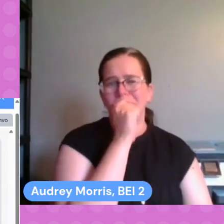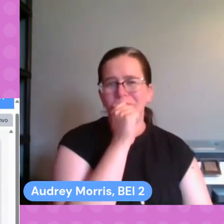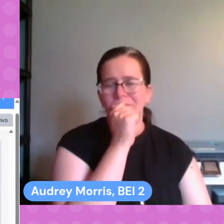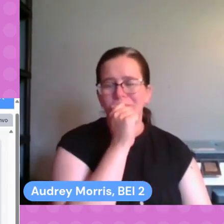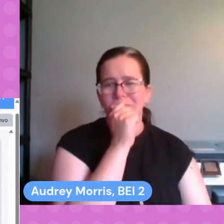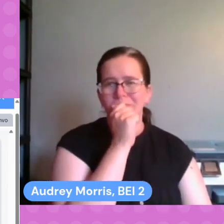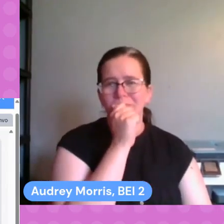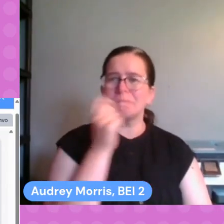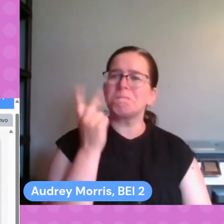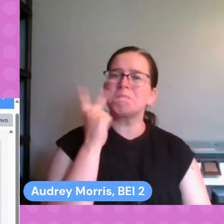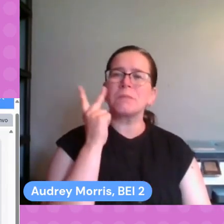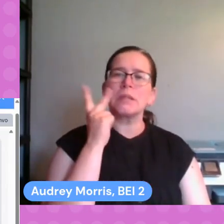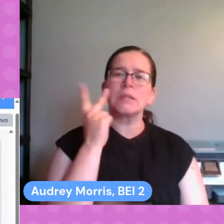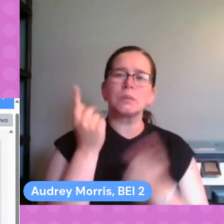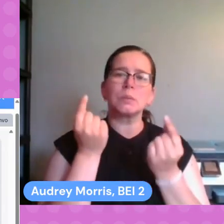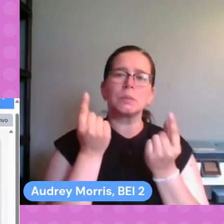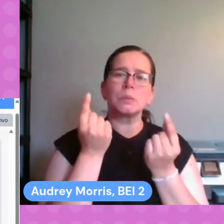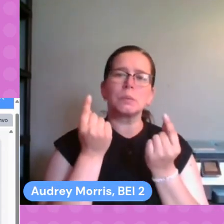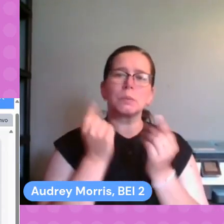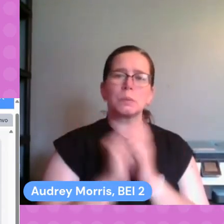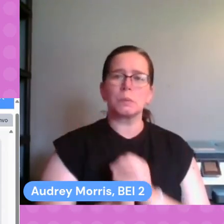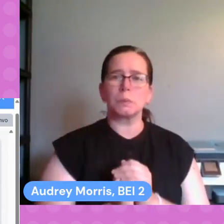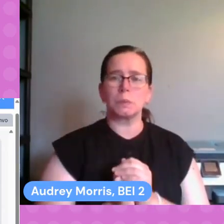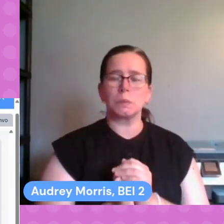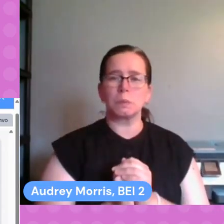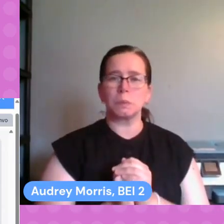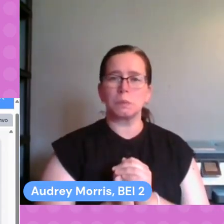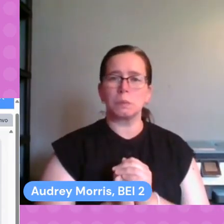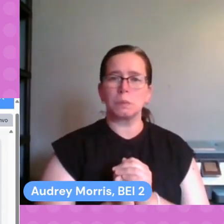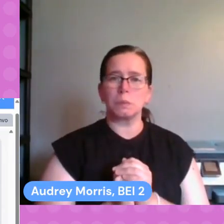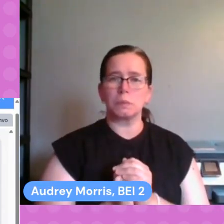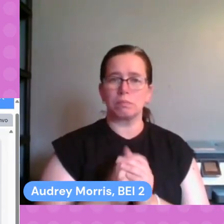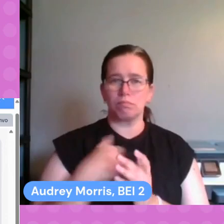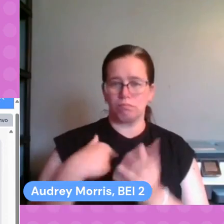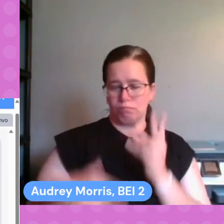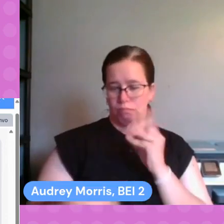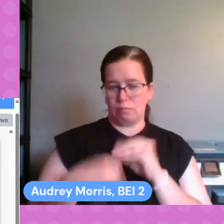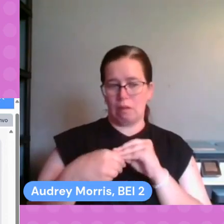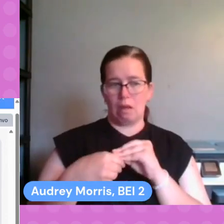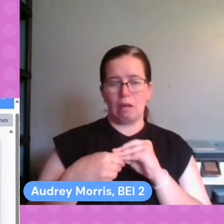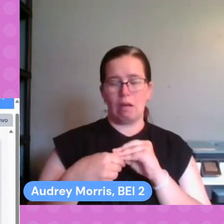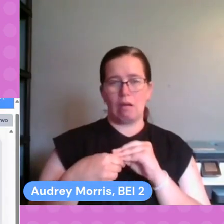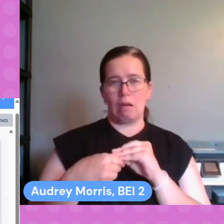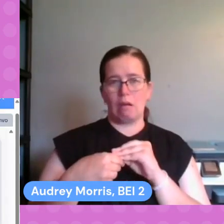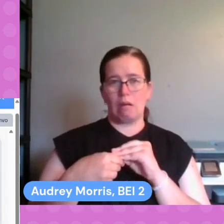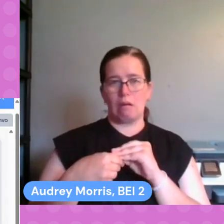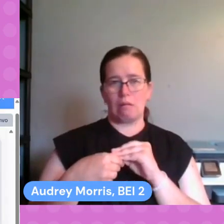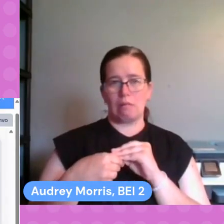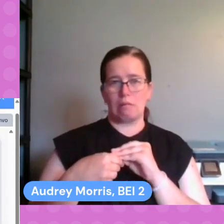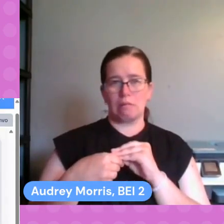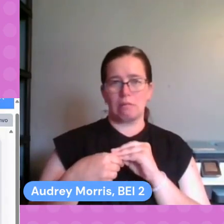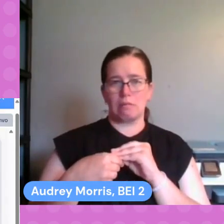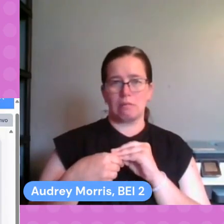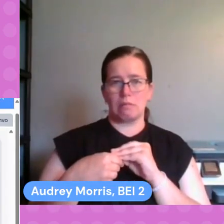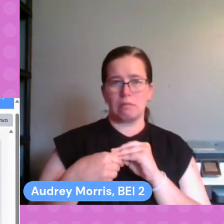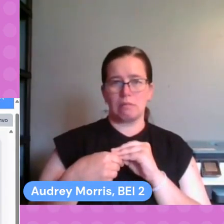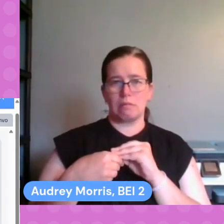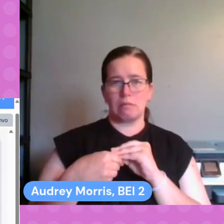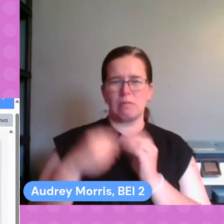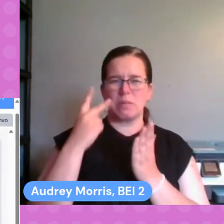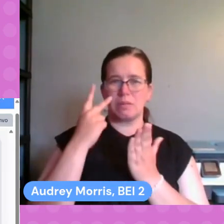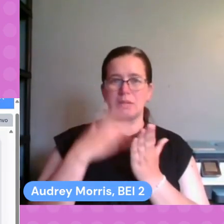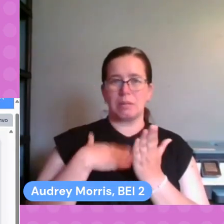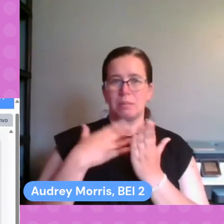see what I can do about that. I added, oops, I'm going to save my project here too. Always save.